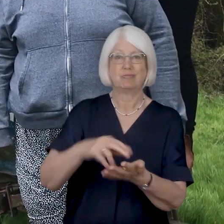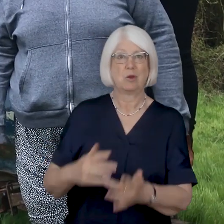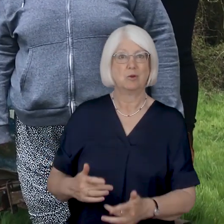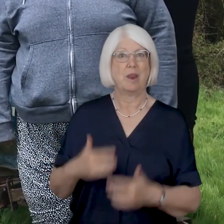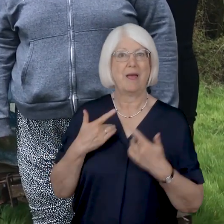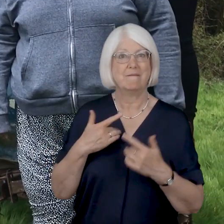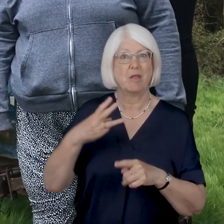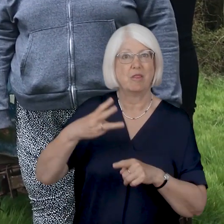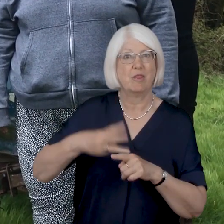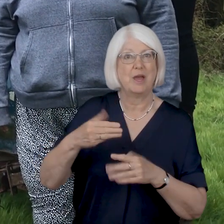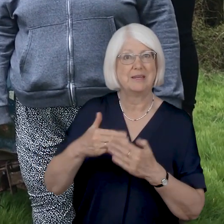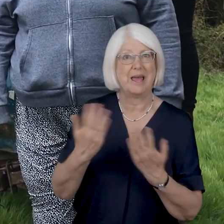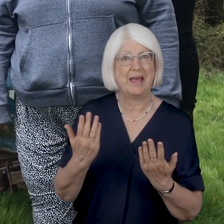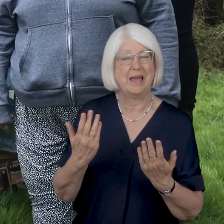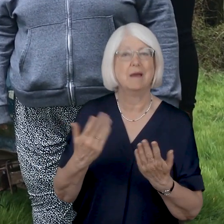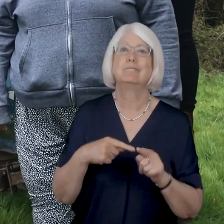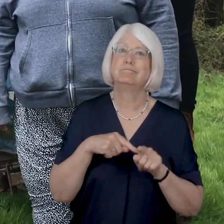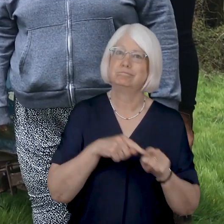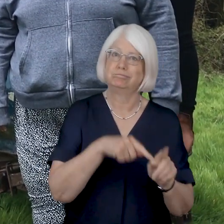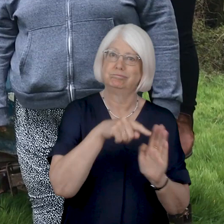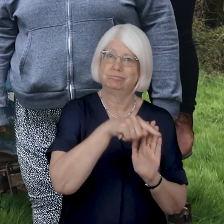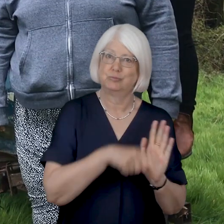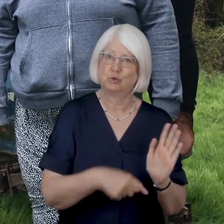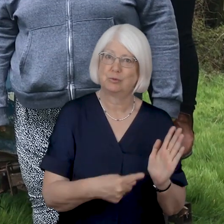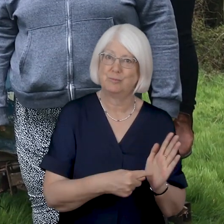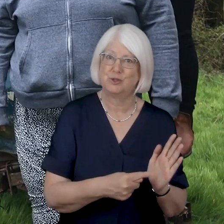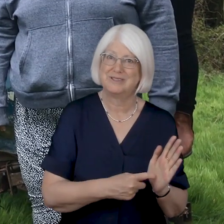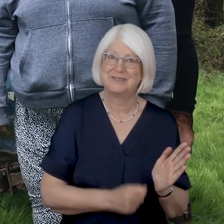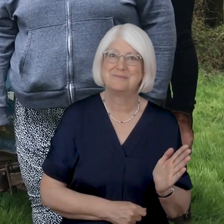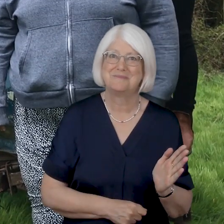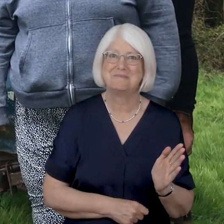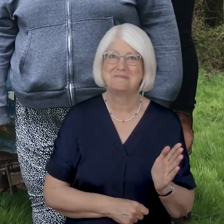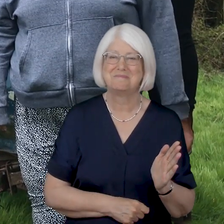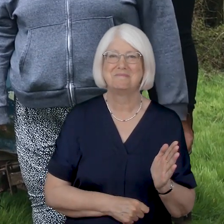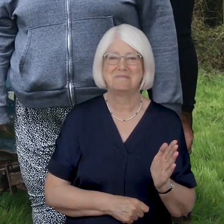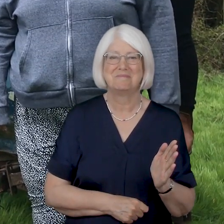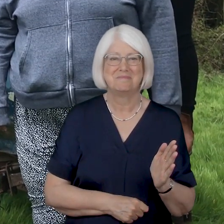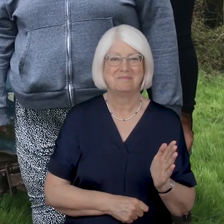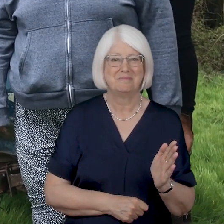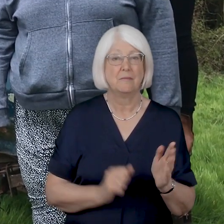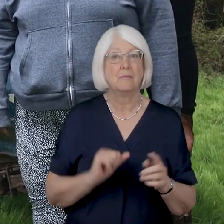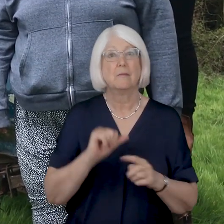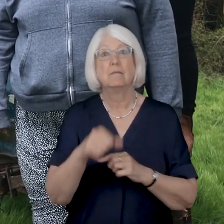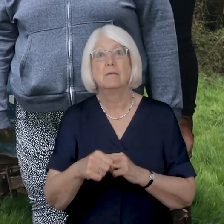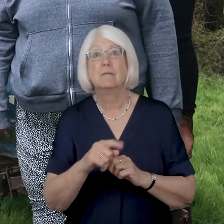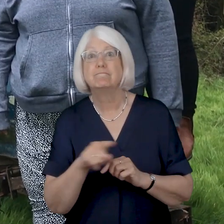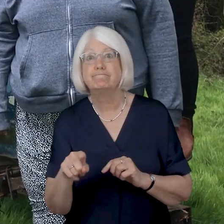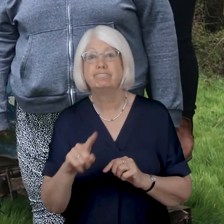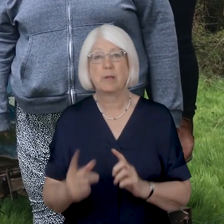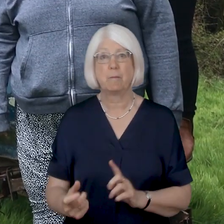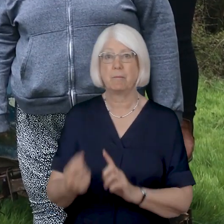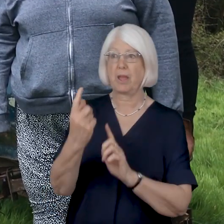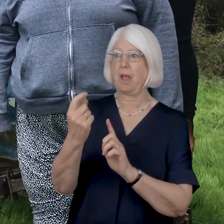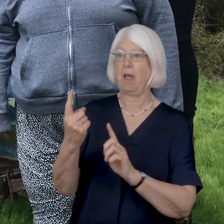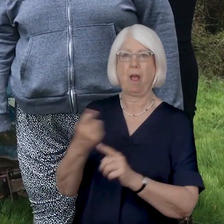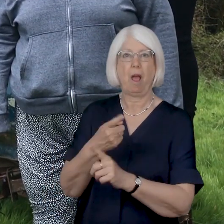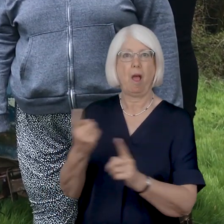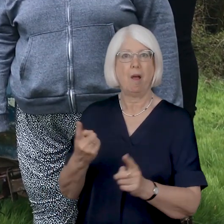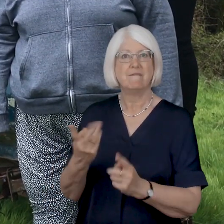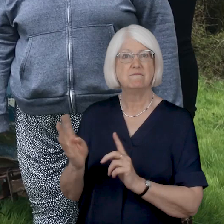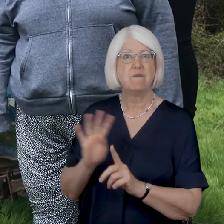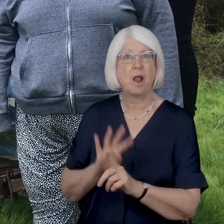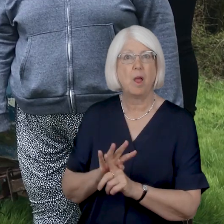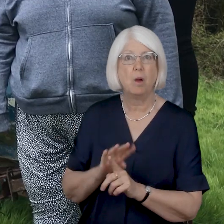to life on the third day in accordance with the scriptures. Afterwards, he appeared to